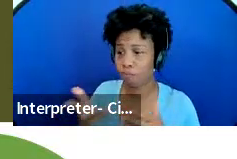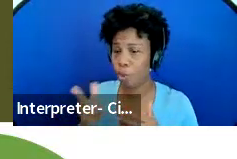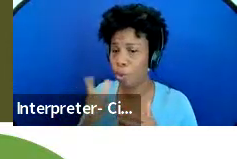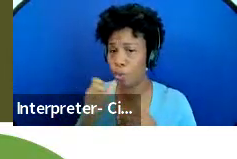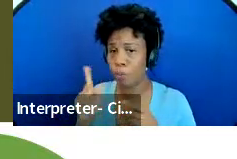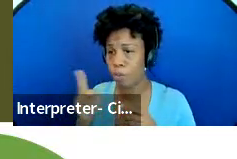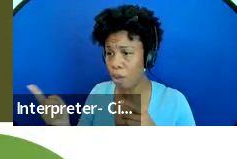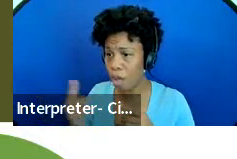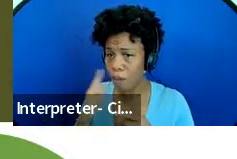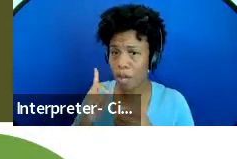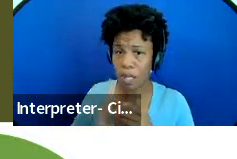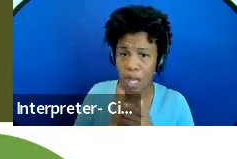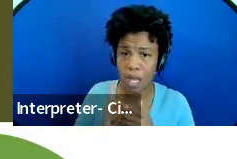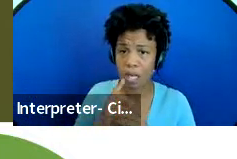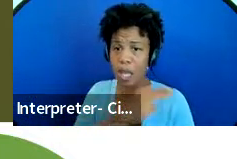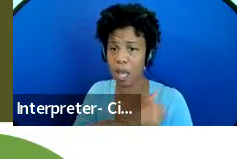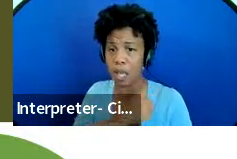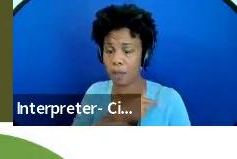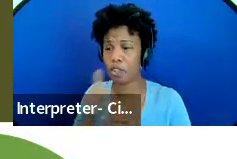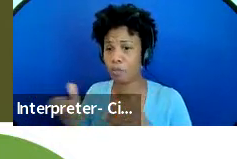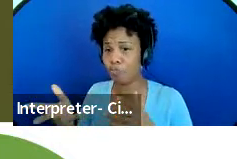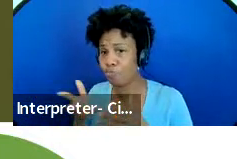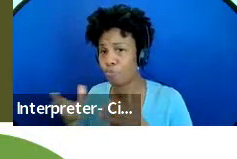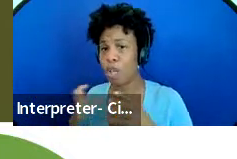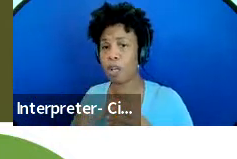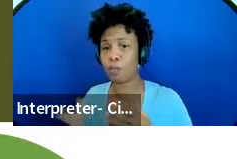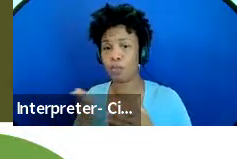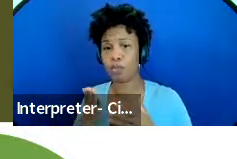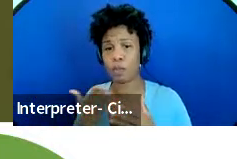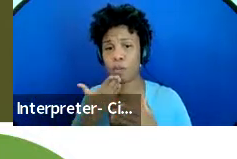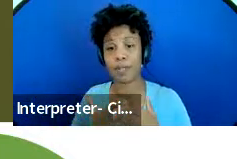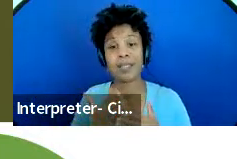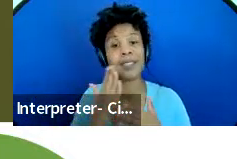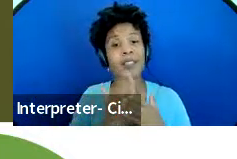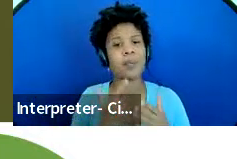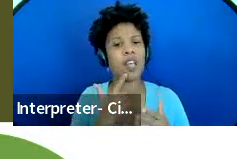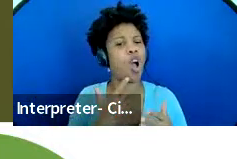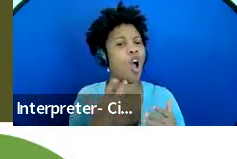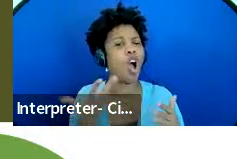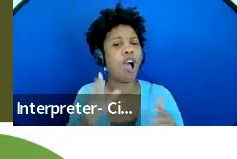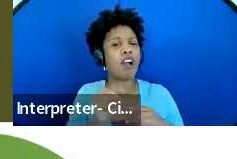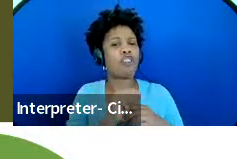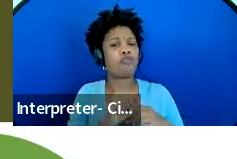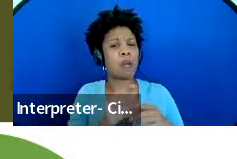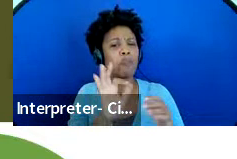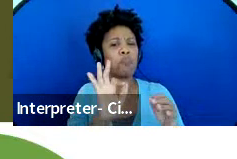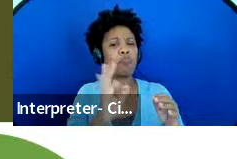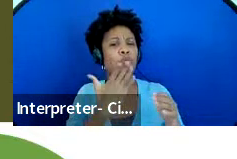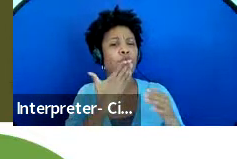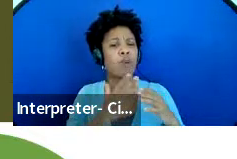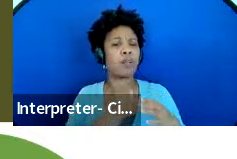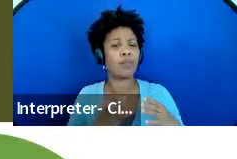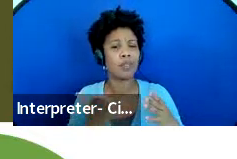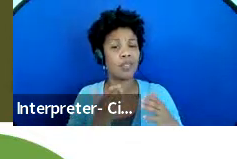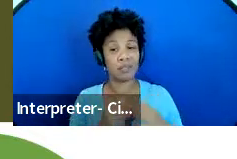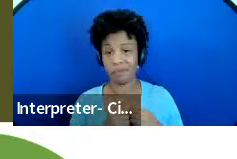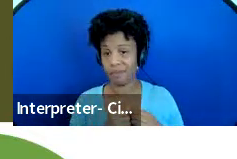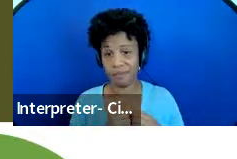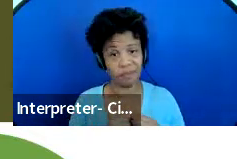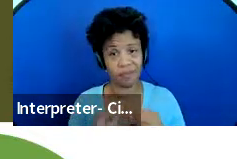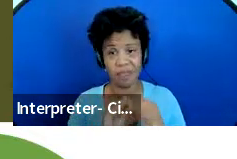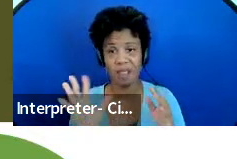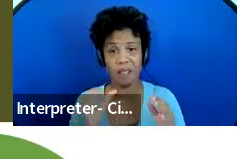of persons with disabilities. Some might argue that such a standard already exists, but from the experiences reported by persons with